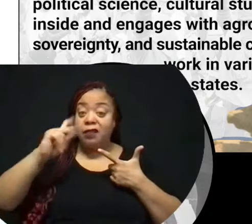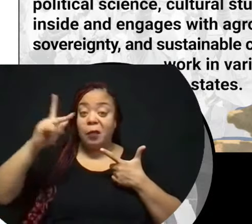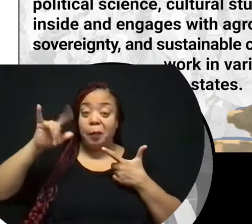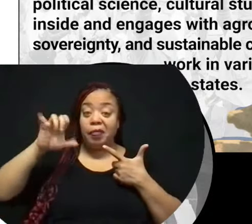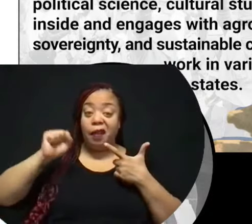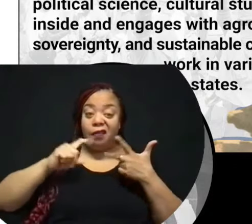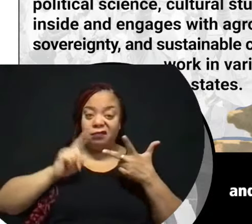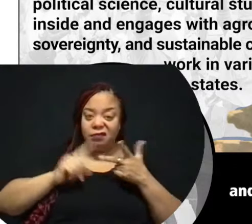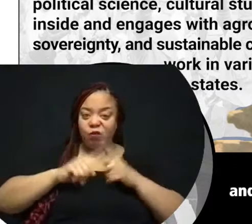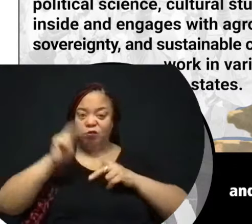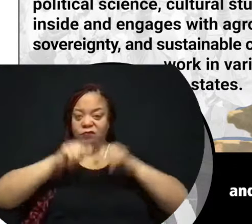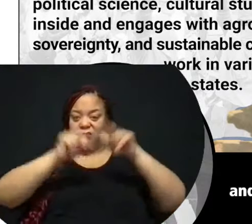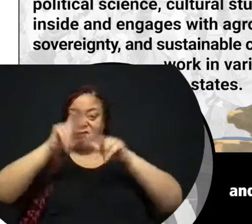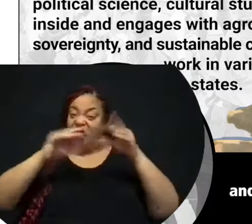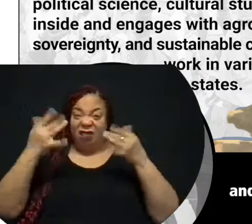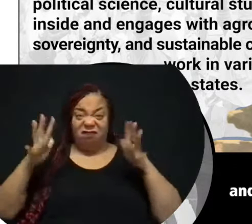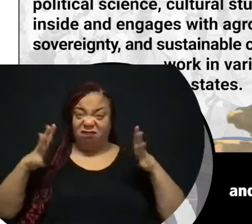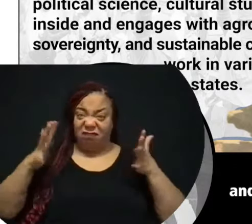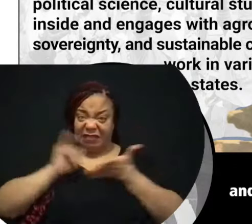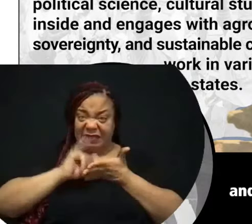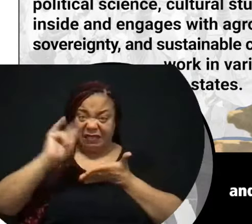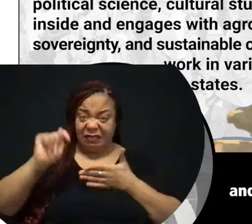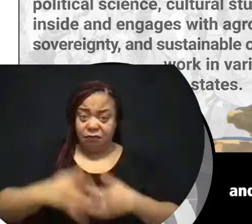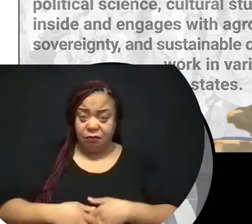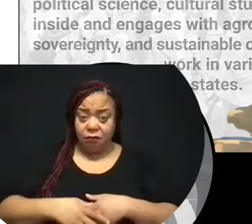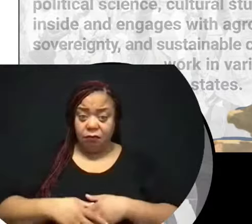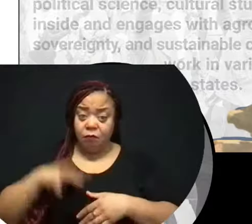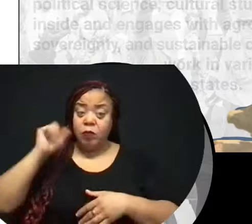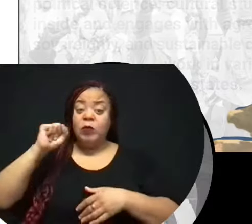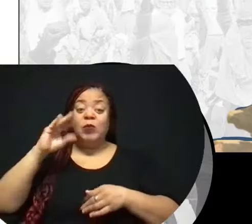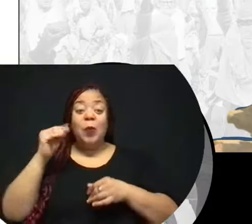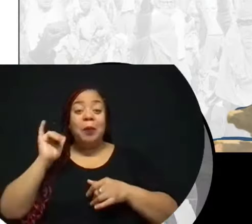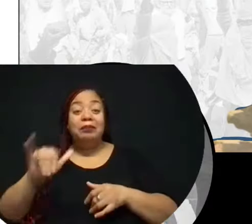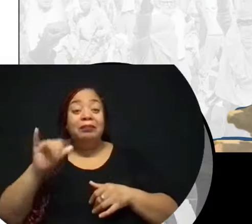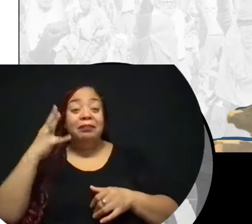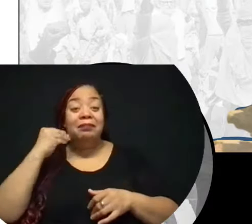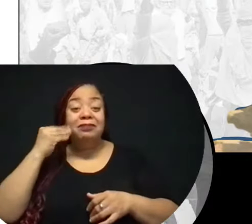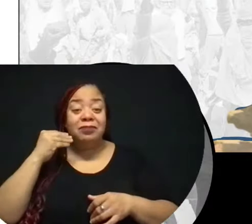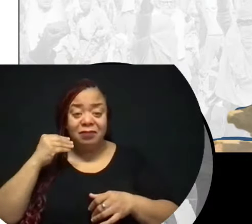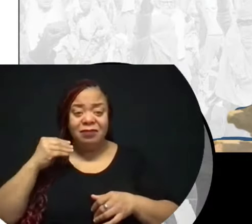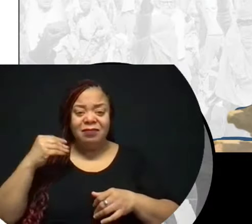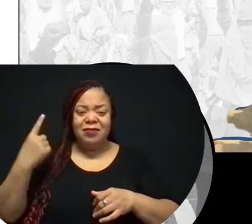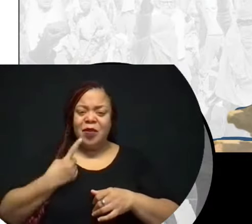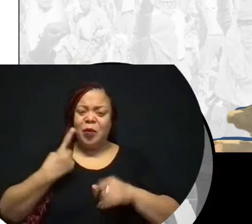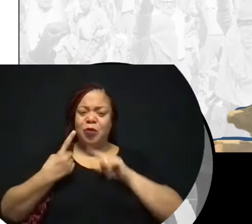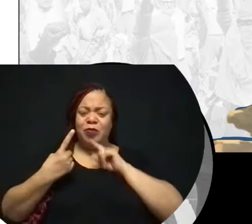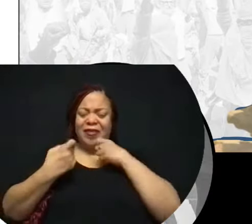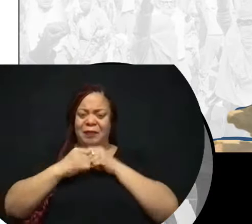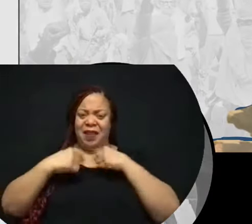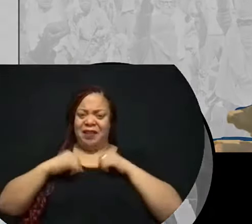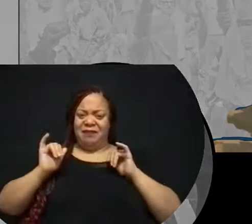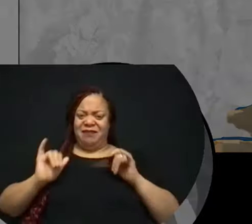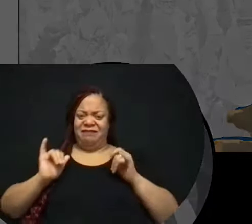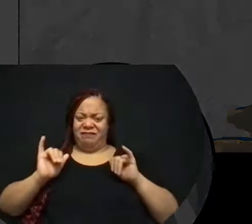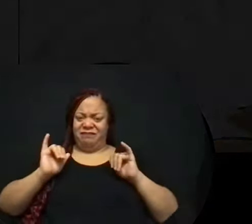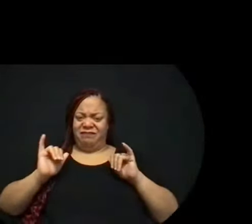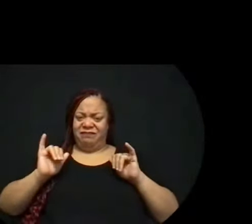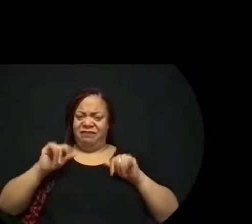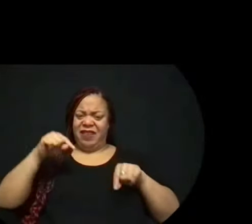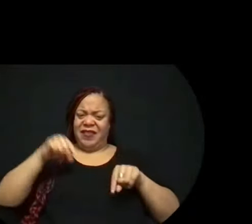take serious and learn more about and read everything I can and study everything I can, because this is for our survival.